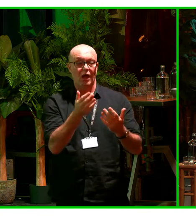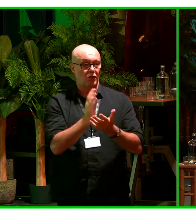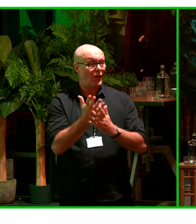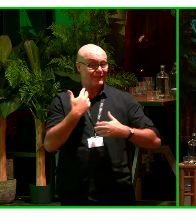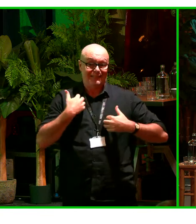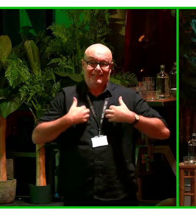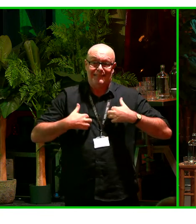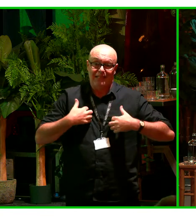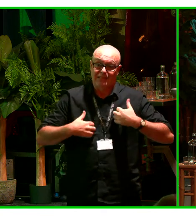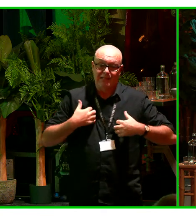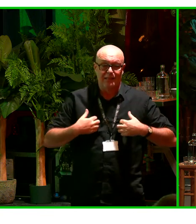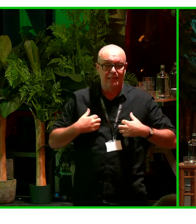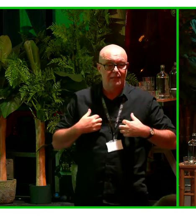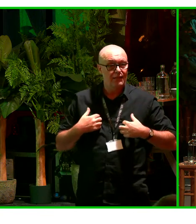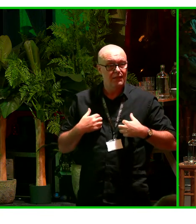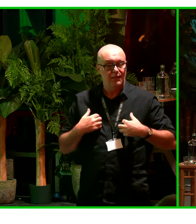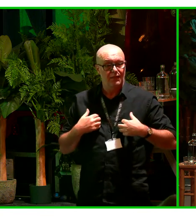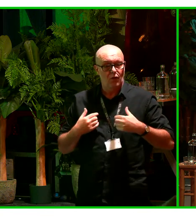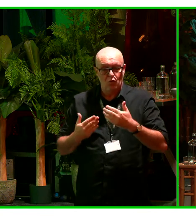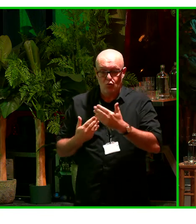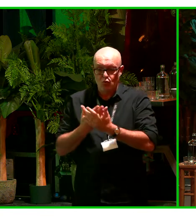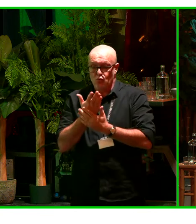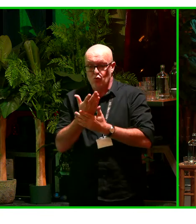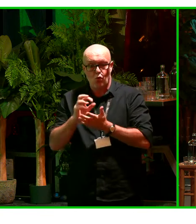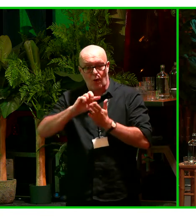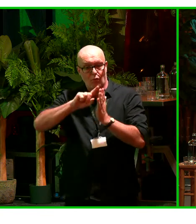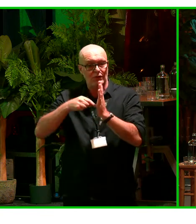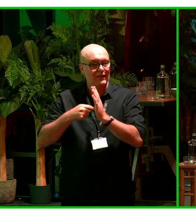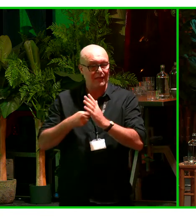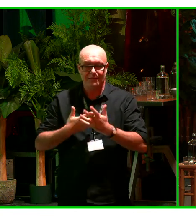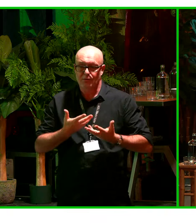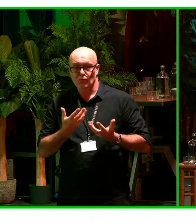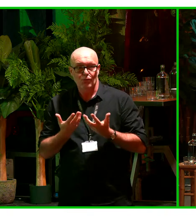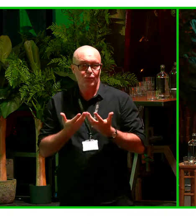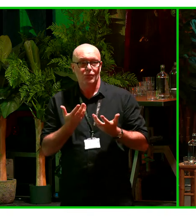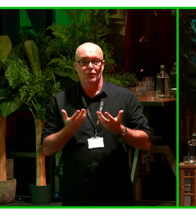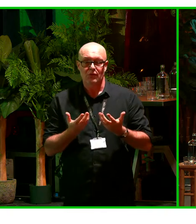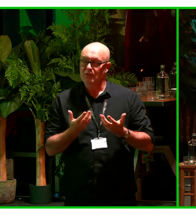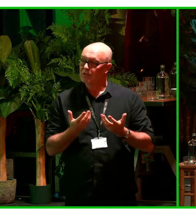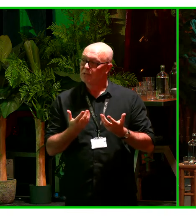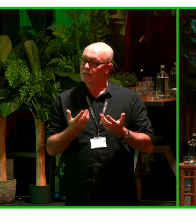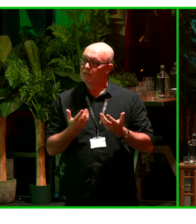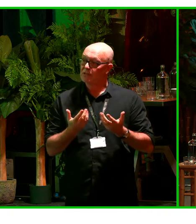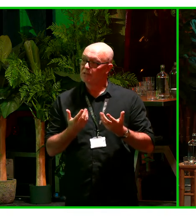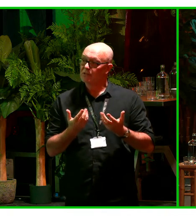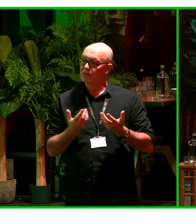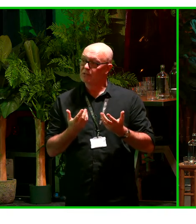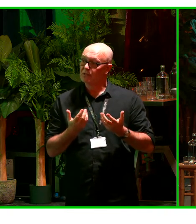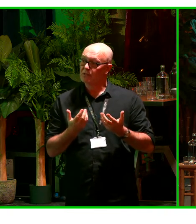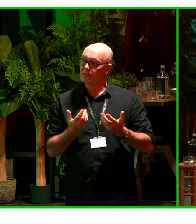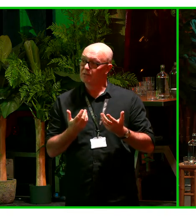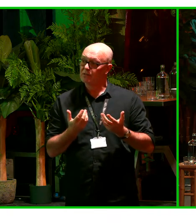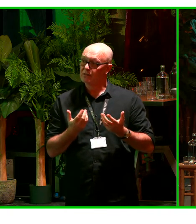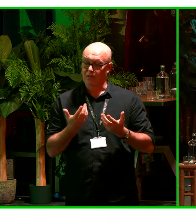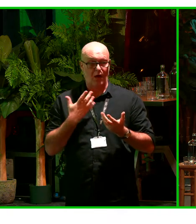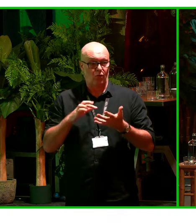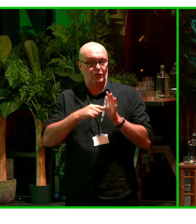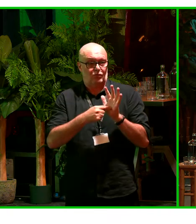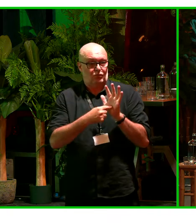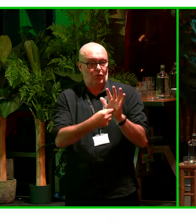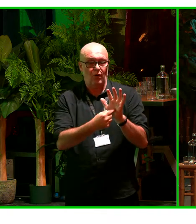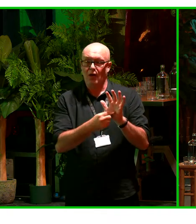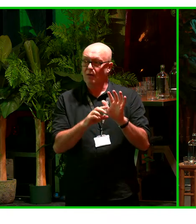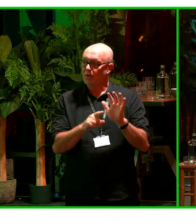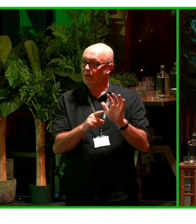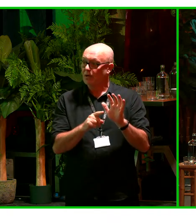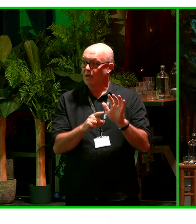exciting and innovative energy projects using IoT and classic energy equipment. And to be fair, we haven't